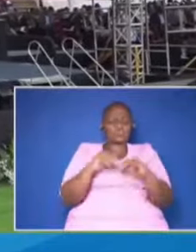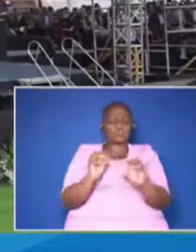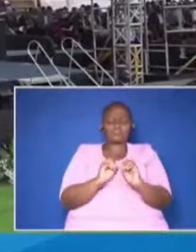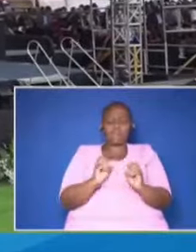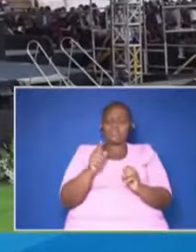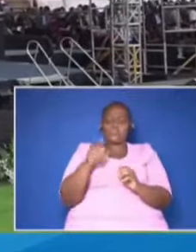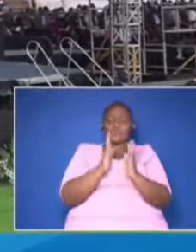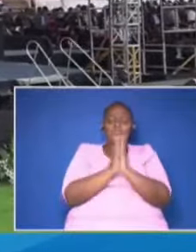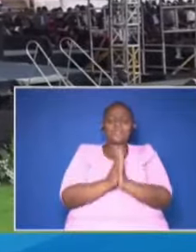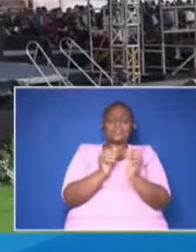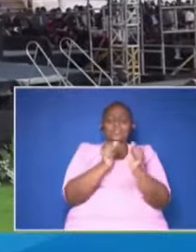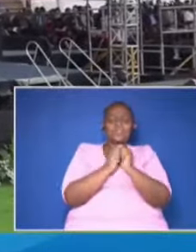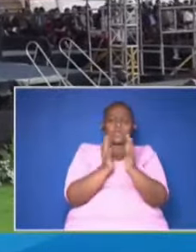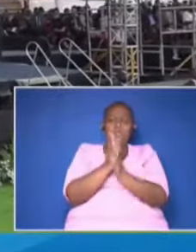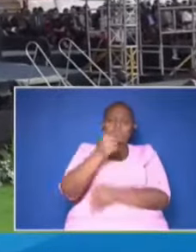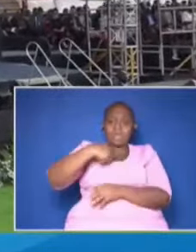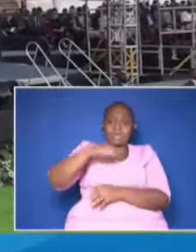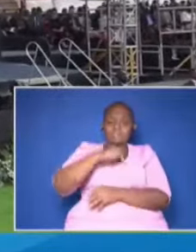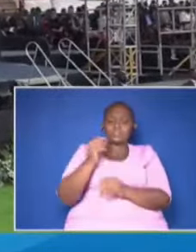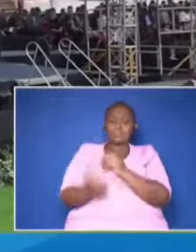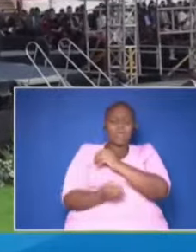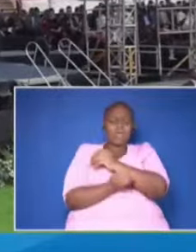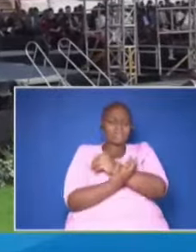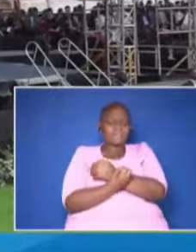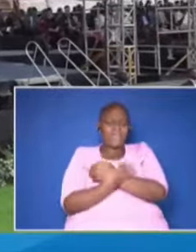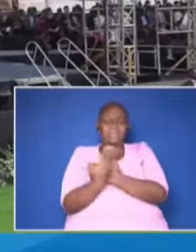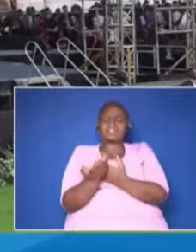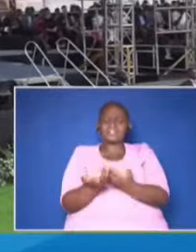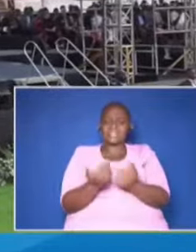us met with you you gave us